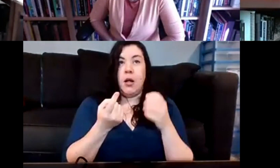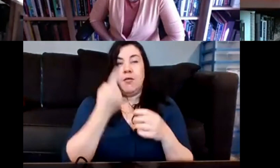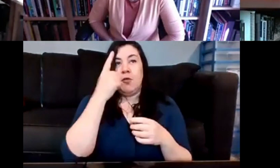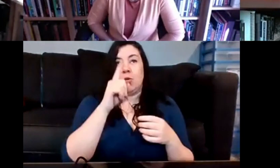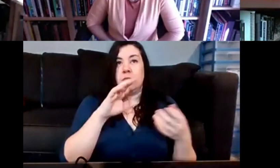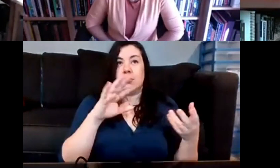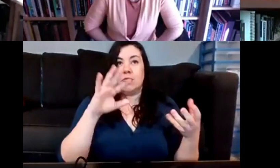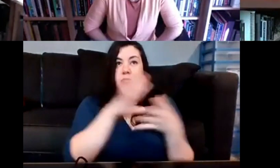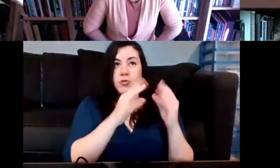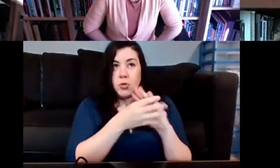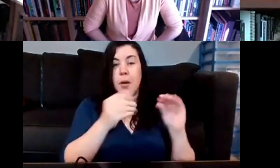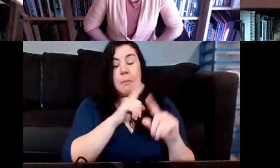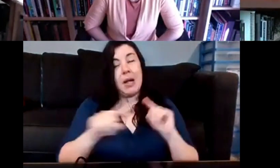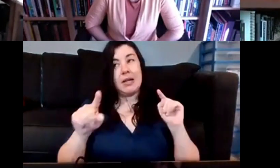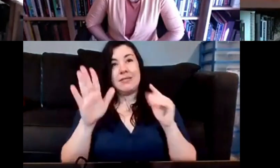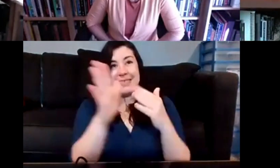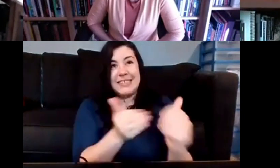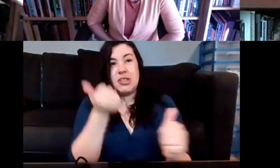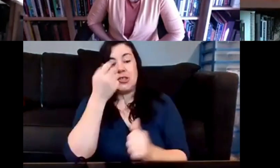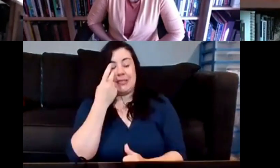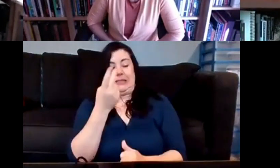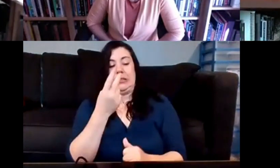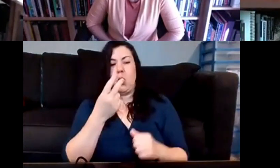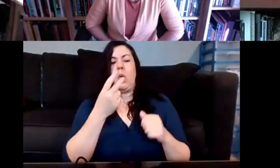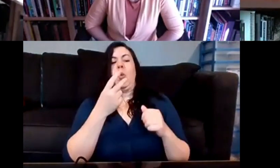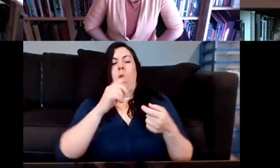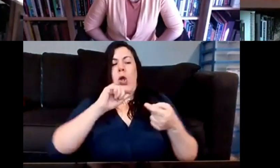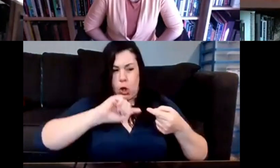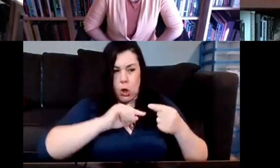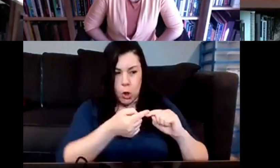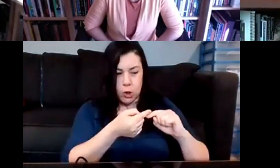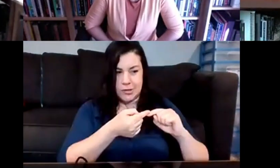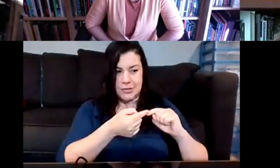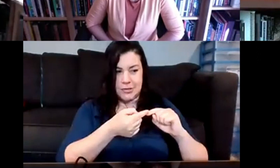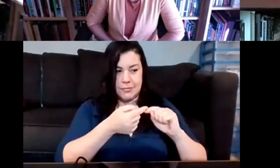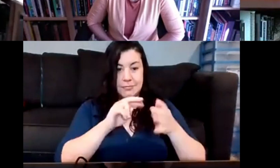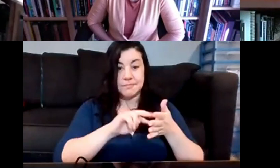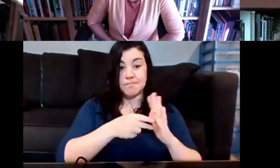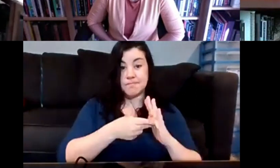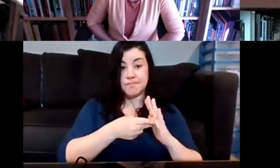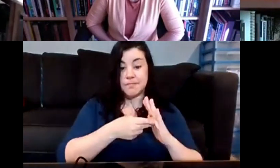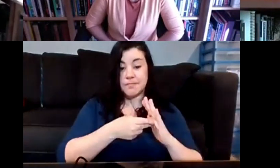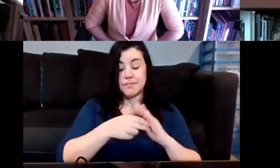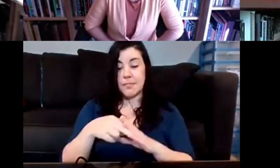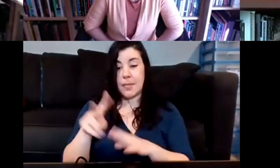sometimes to see the harms. It means that you have to center the victim in a way.